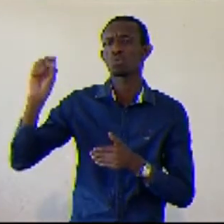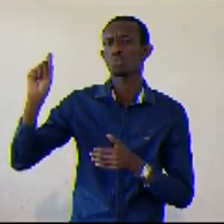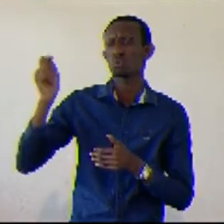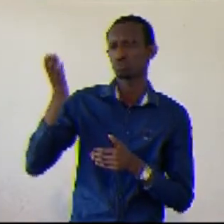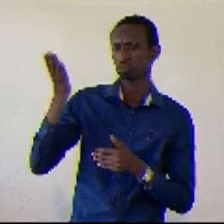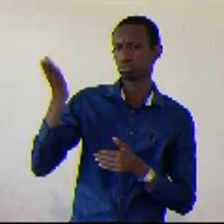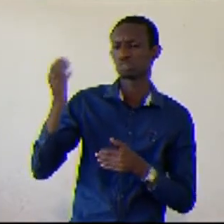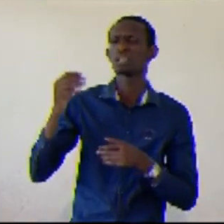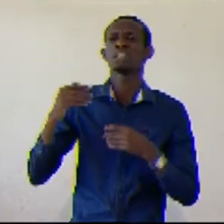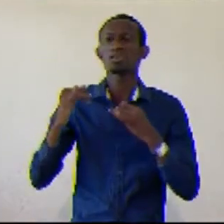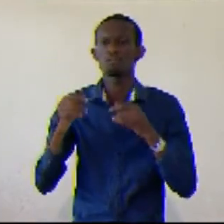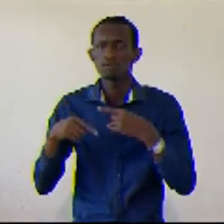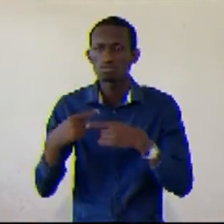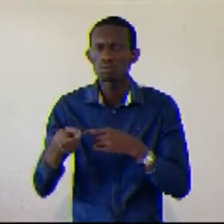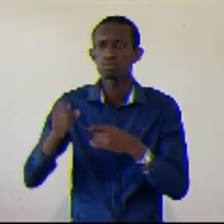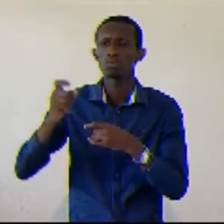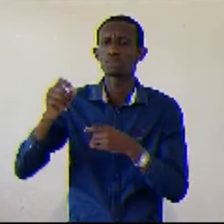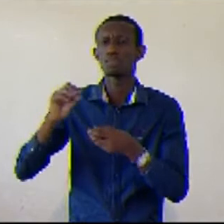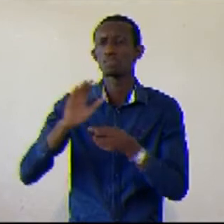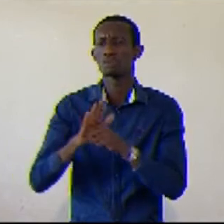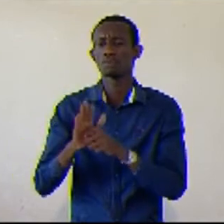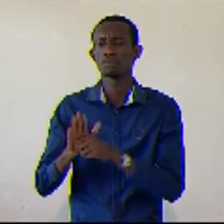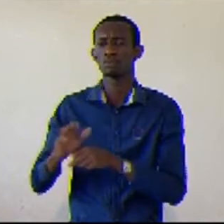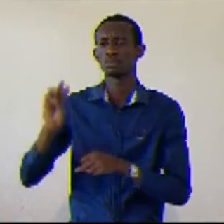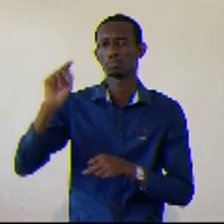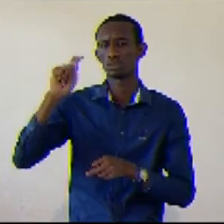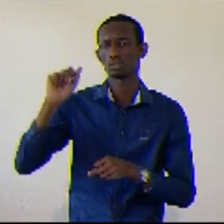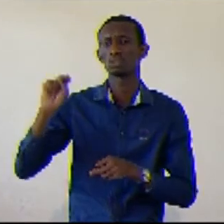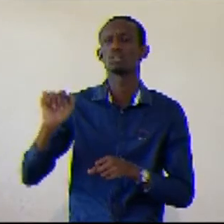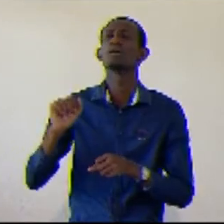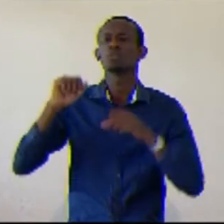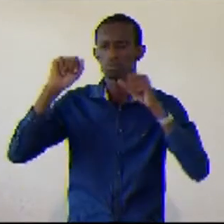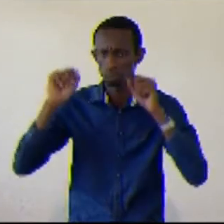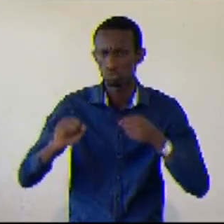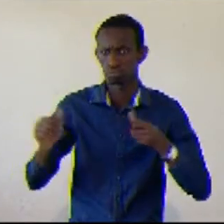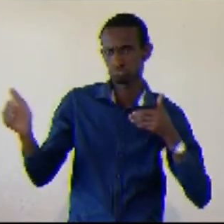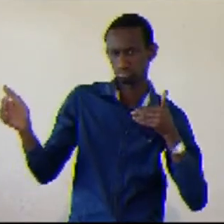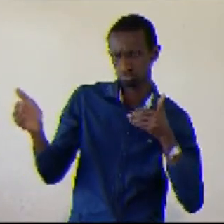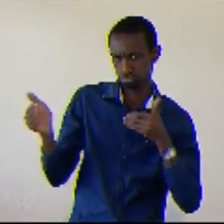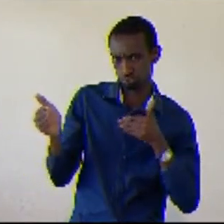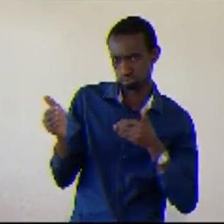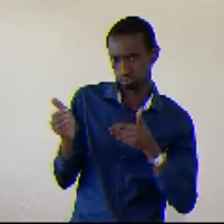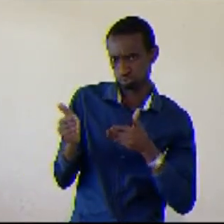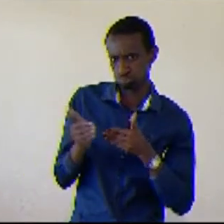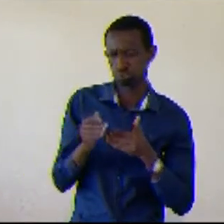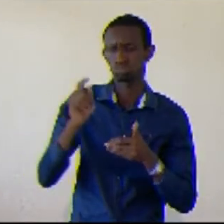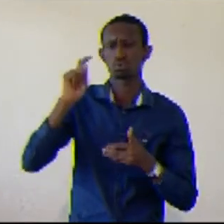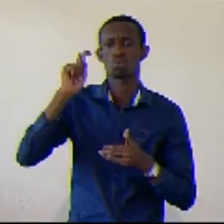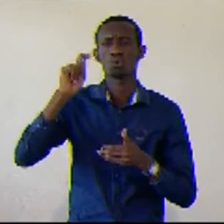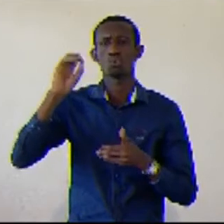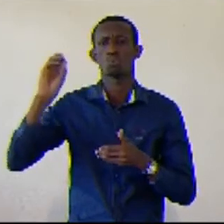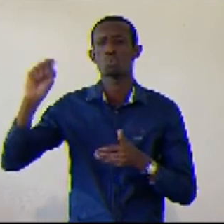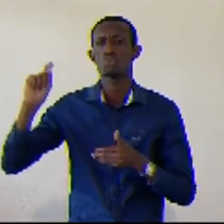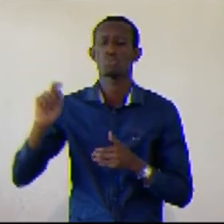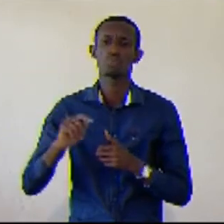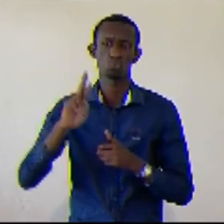many tangents, we are approaching the root. Means that using